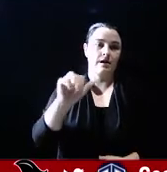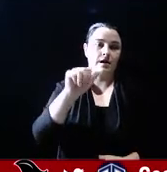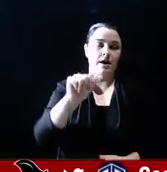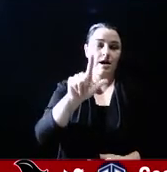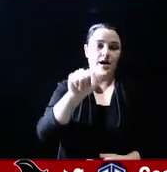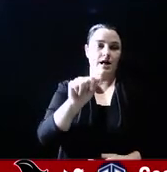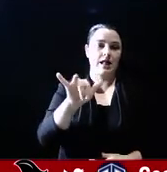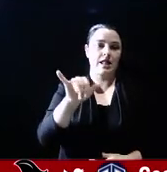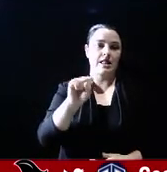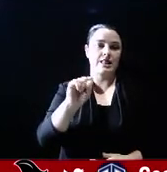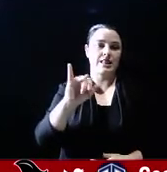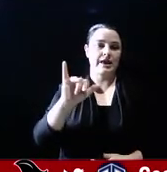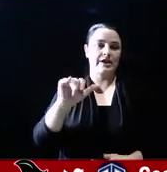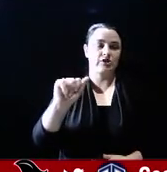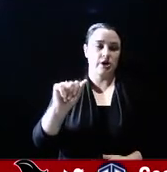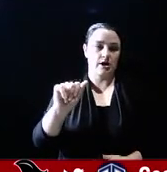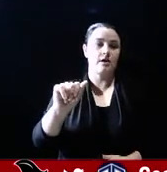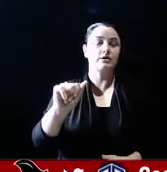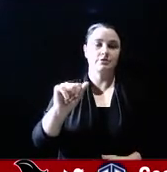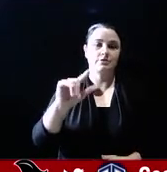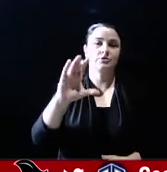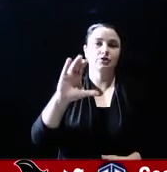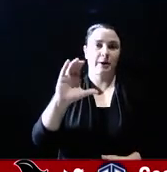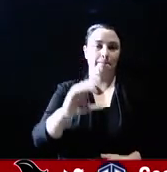Alasia Janae Champ.